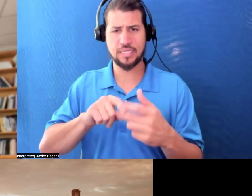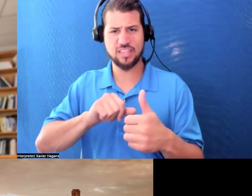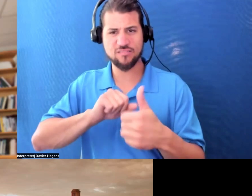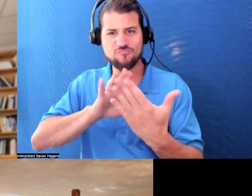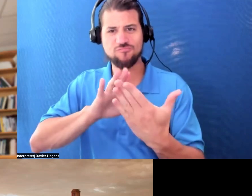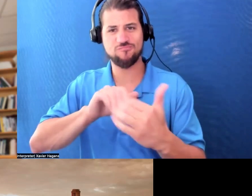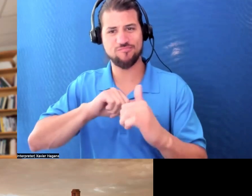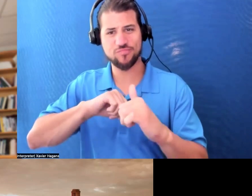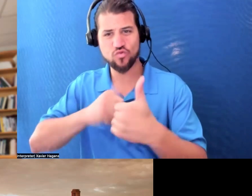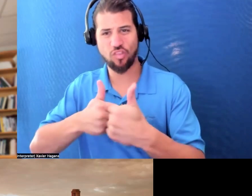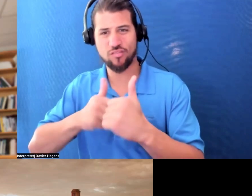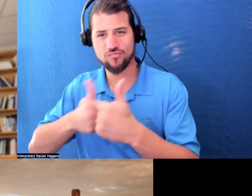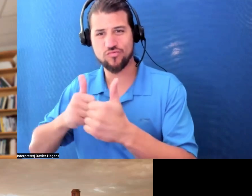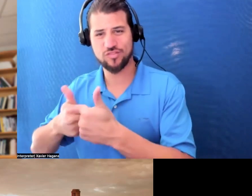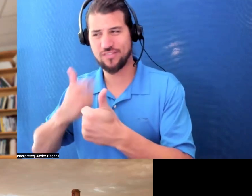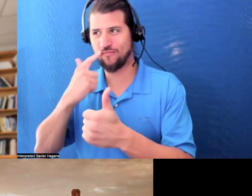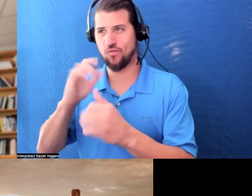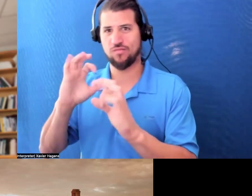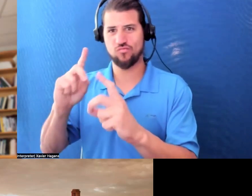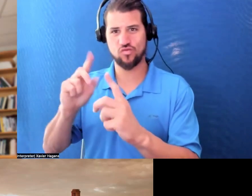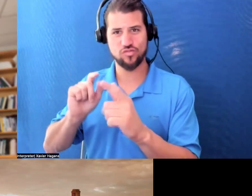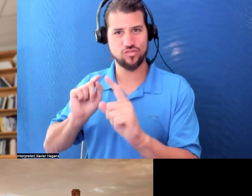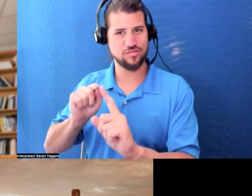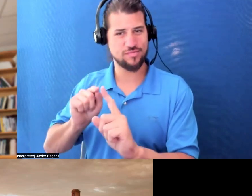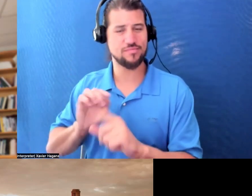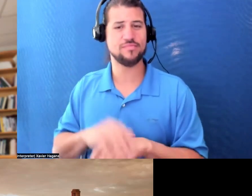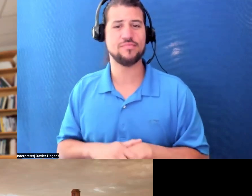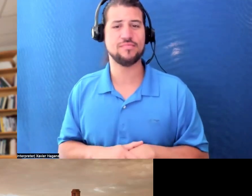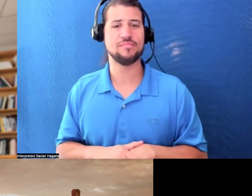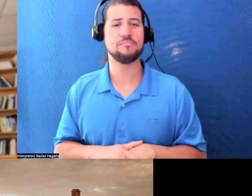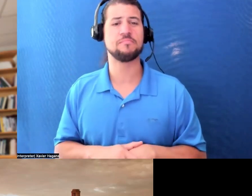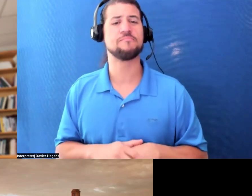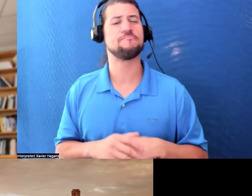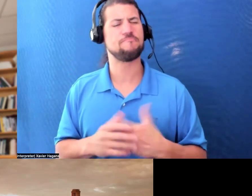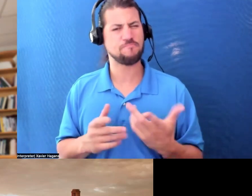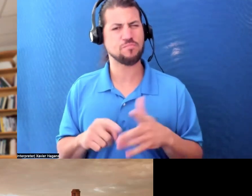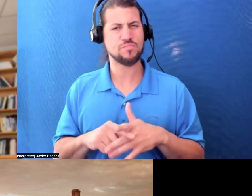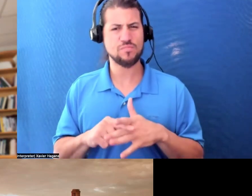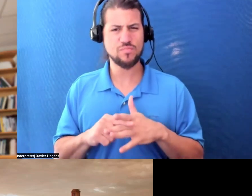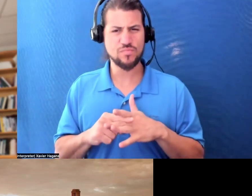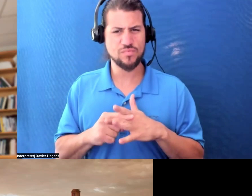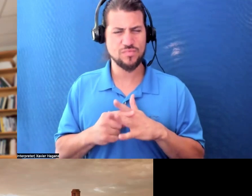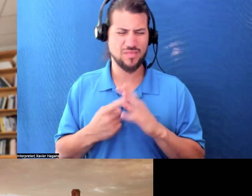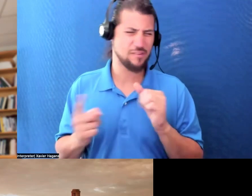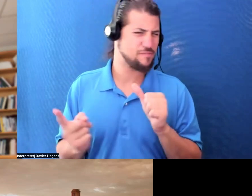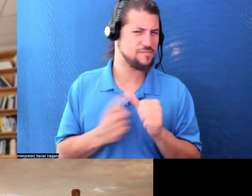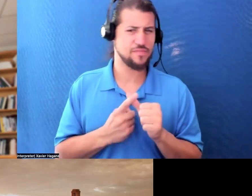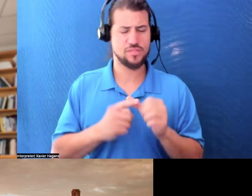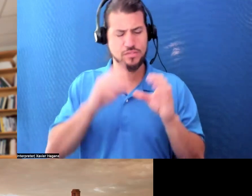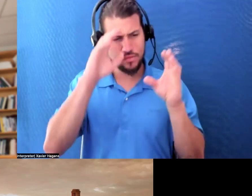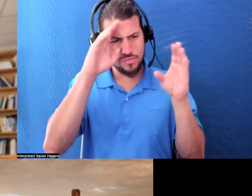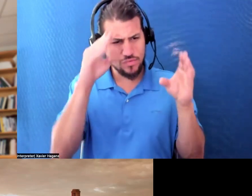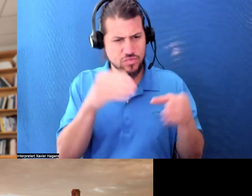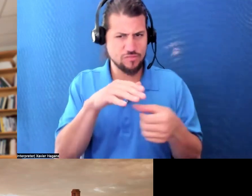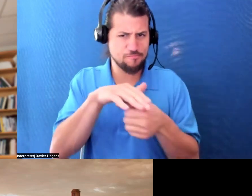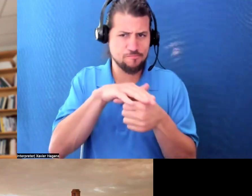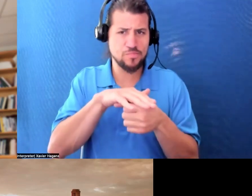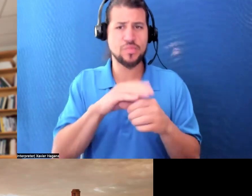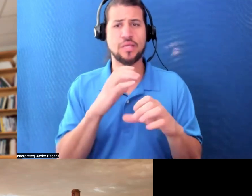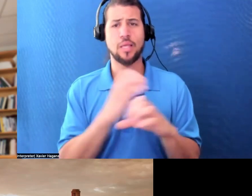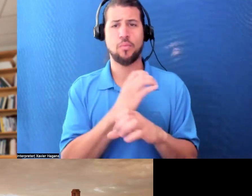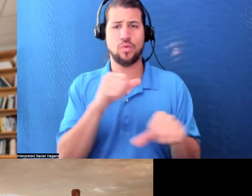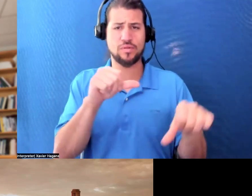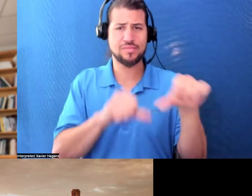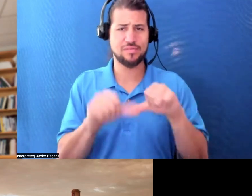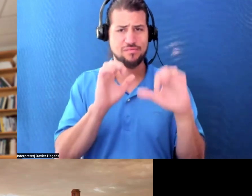within accessible education. So I started off originally focusing within the realm of computer science